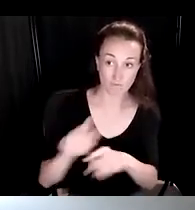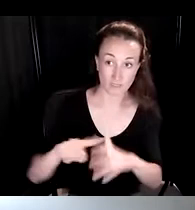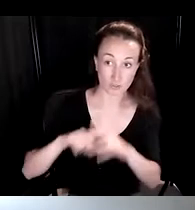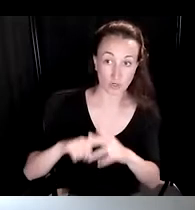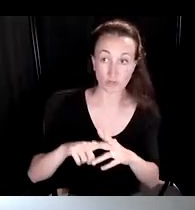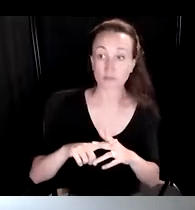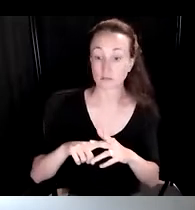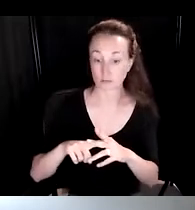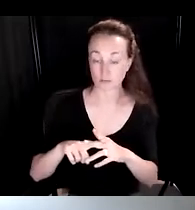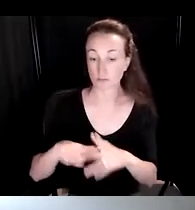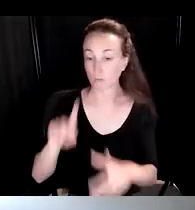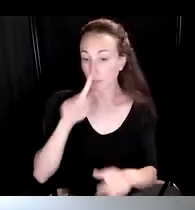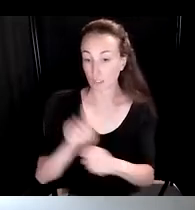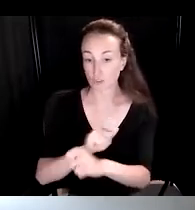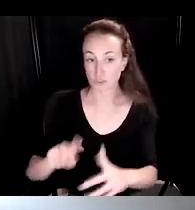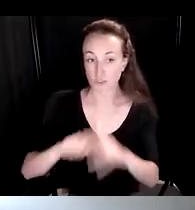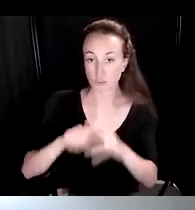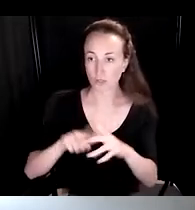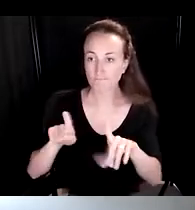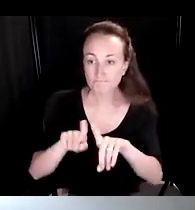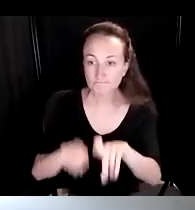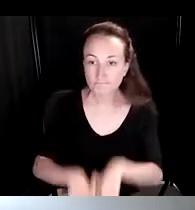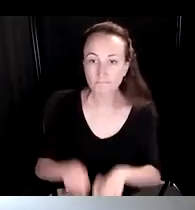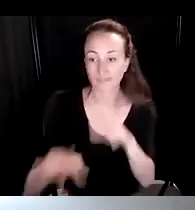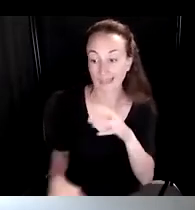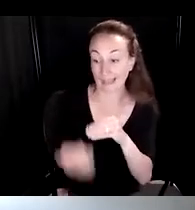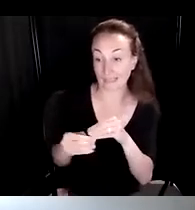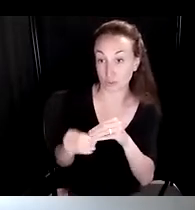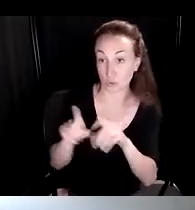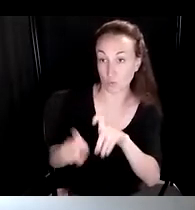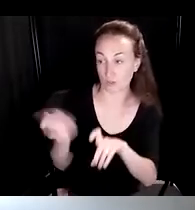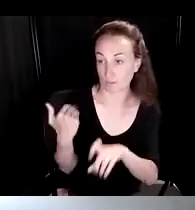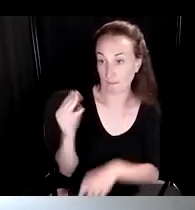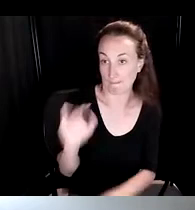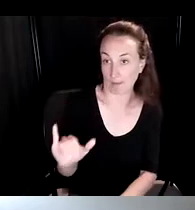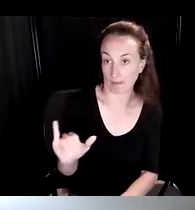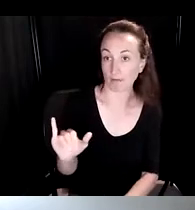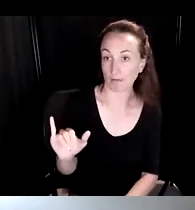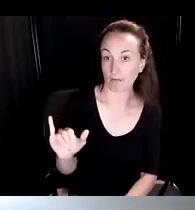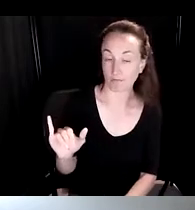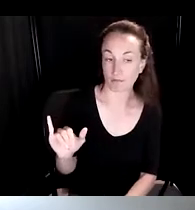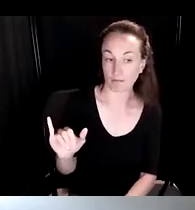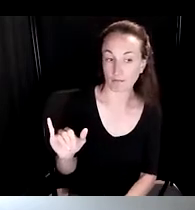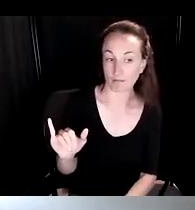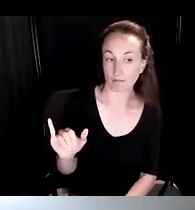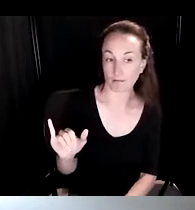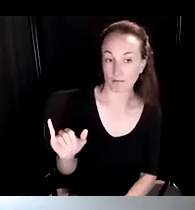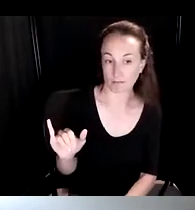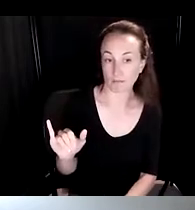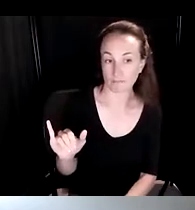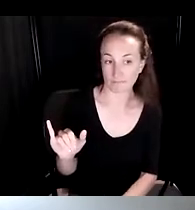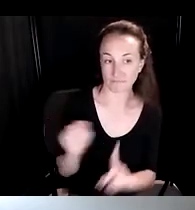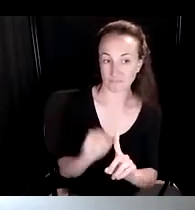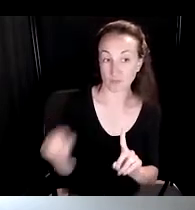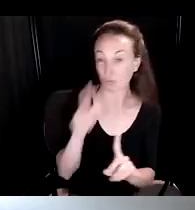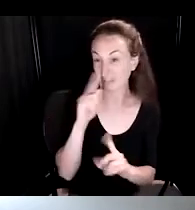started asking the additional questions in May, and these were 5 unique youth. So